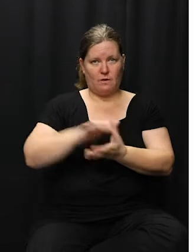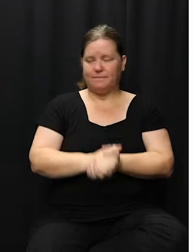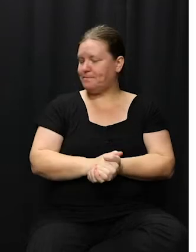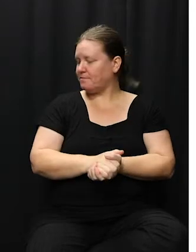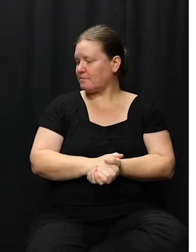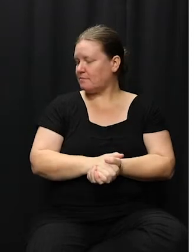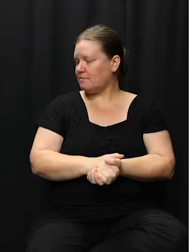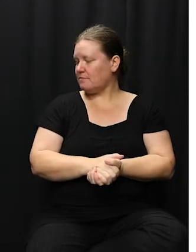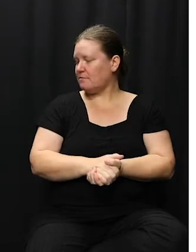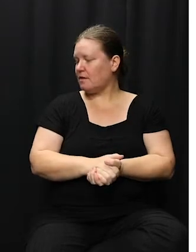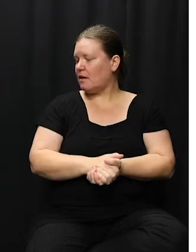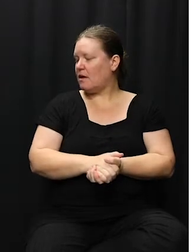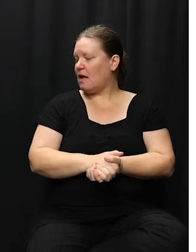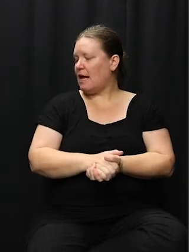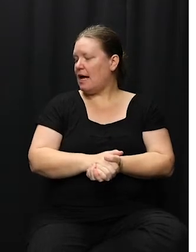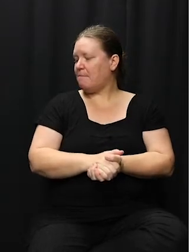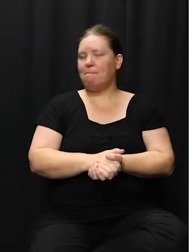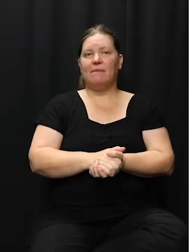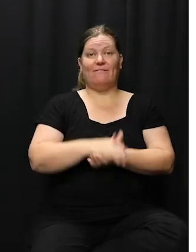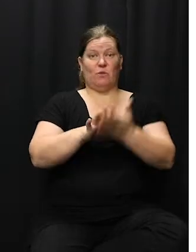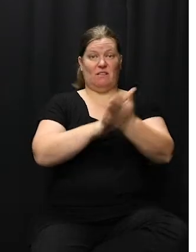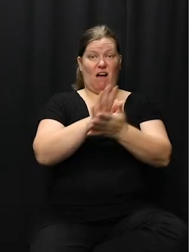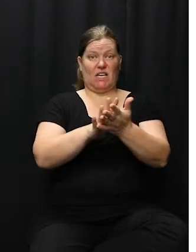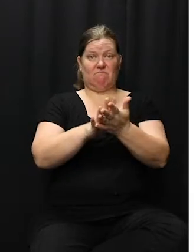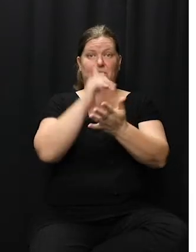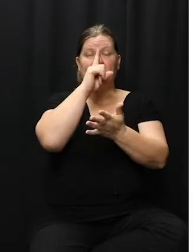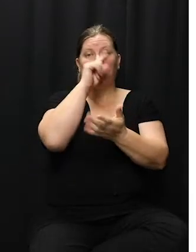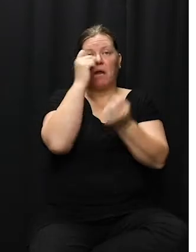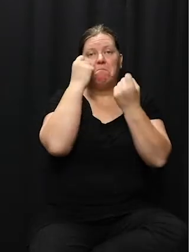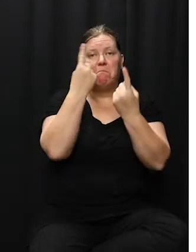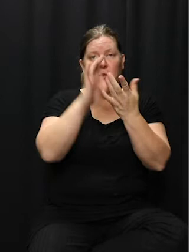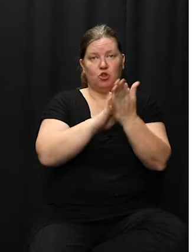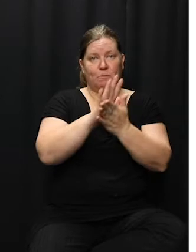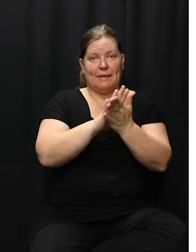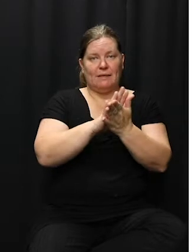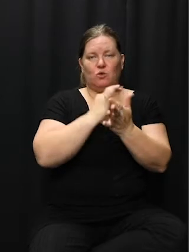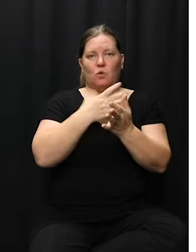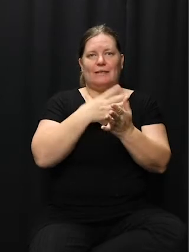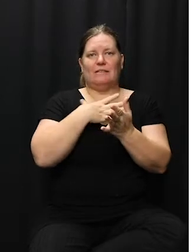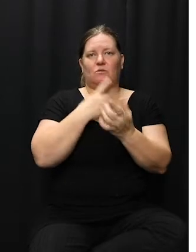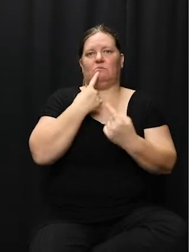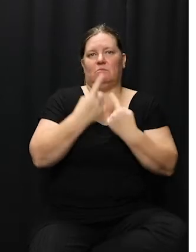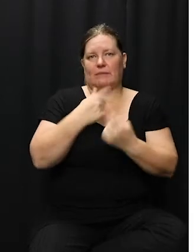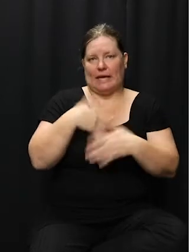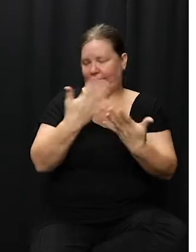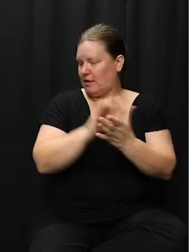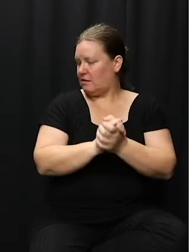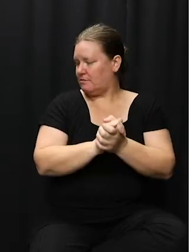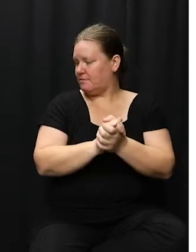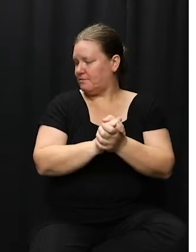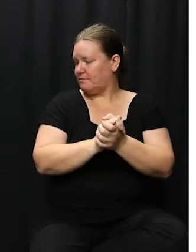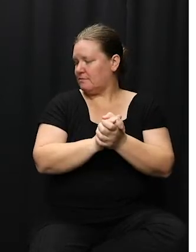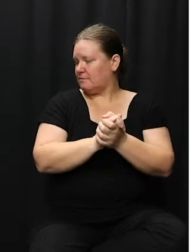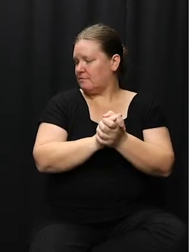and walk and other examples. So if you sign that sign, people understand it. You don't need to give any context or any